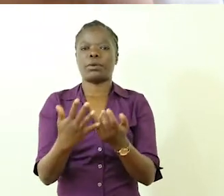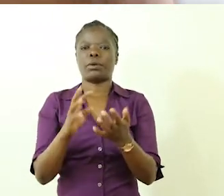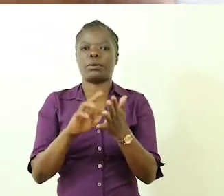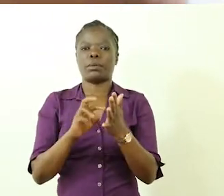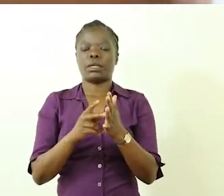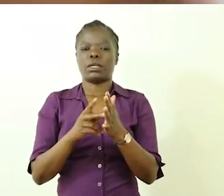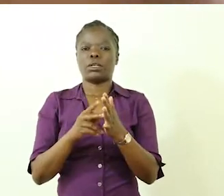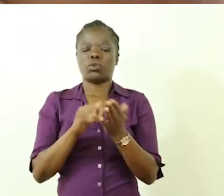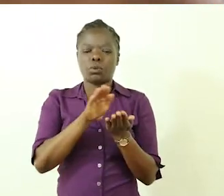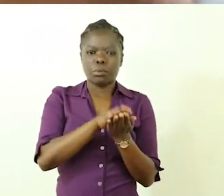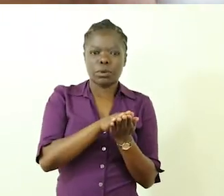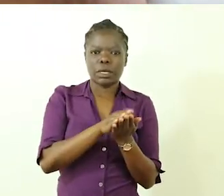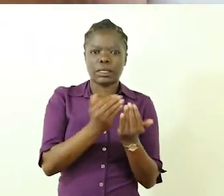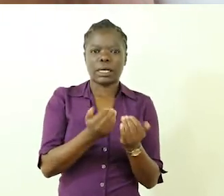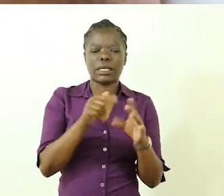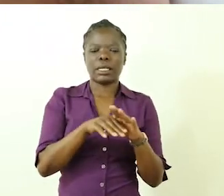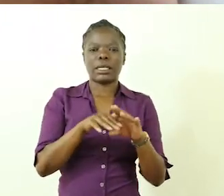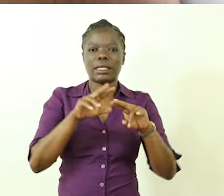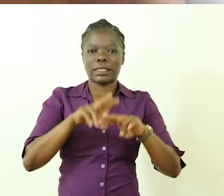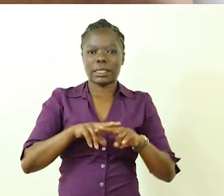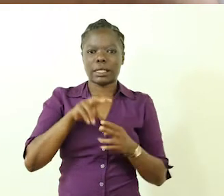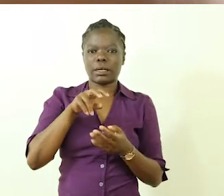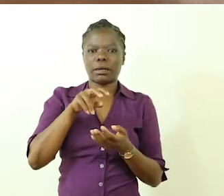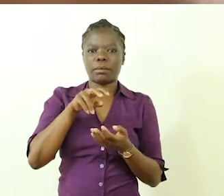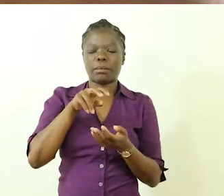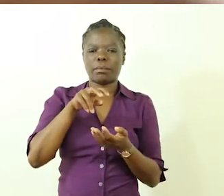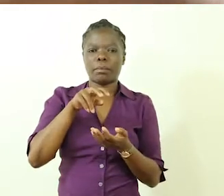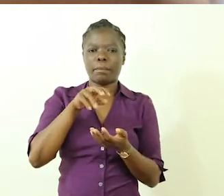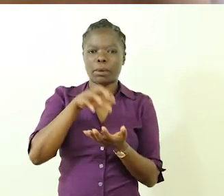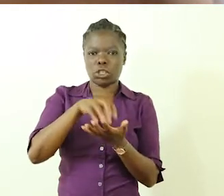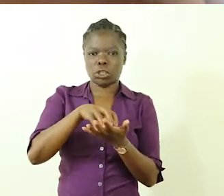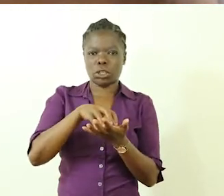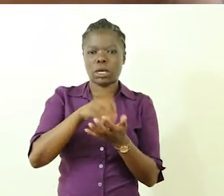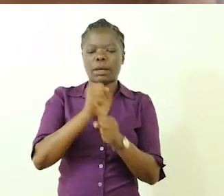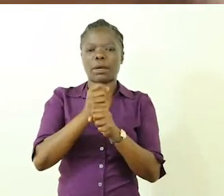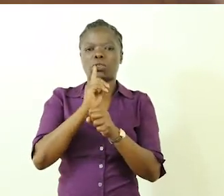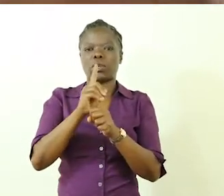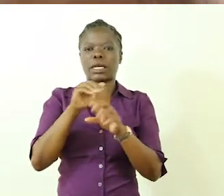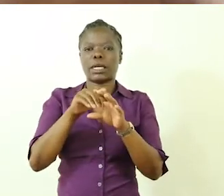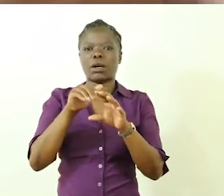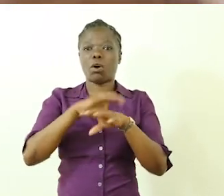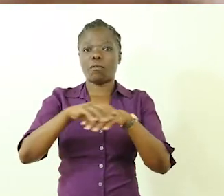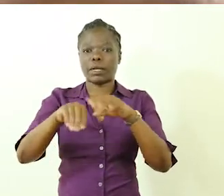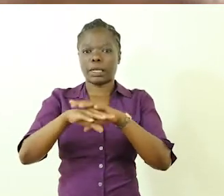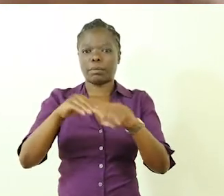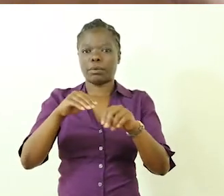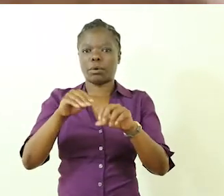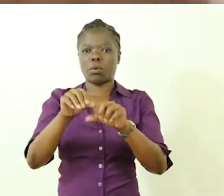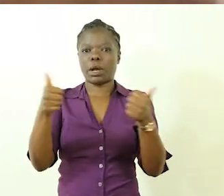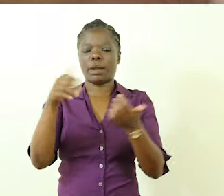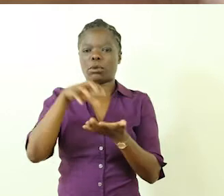put the child in a sitting position. Make sure they are comfortable in a well positioned, and